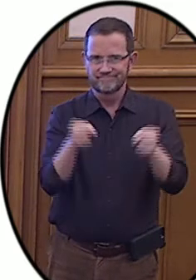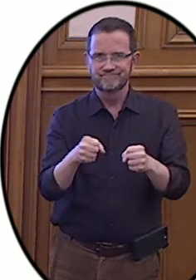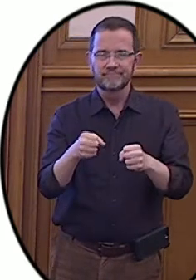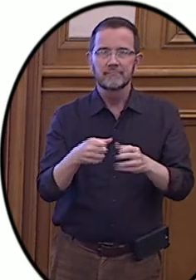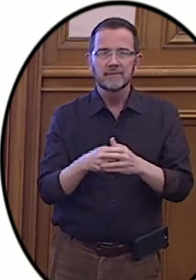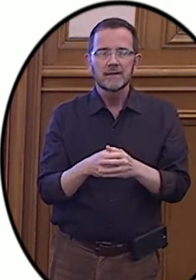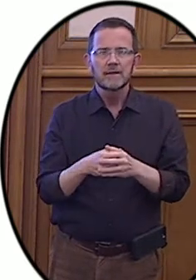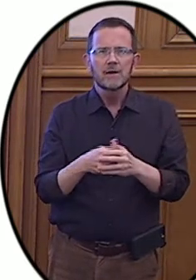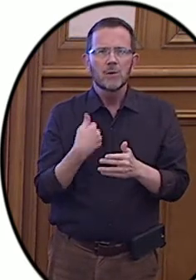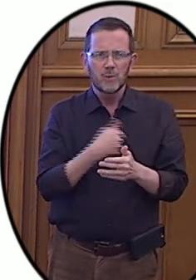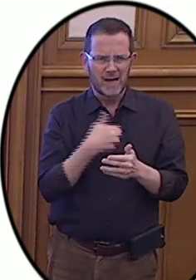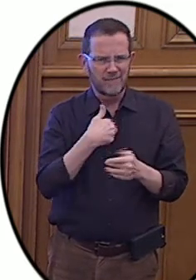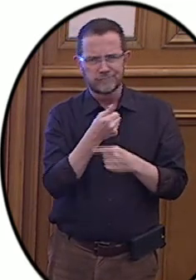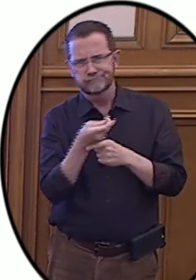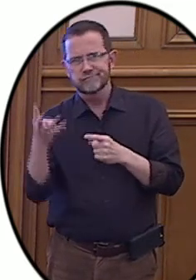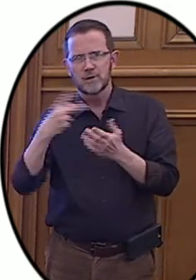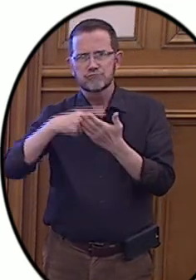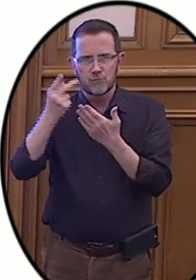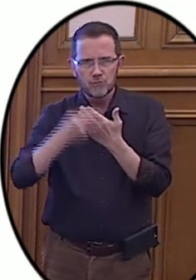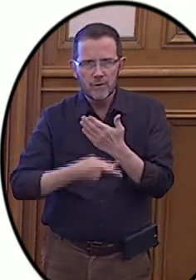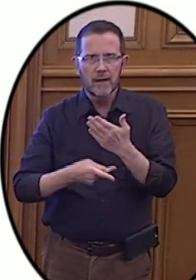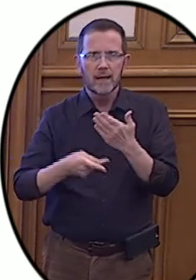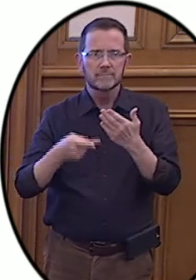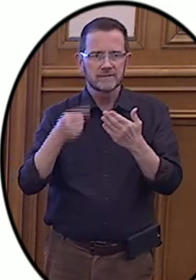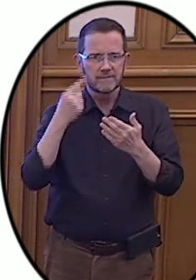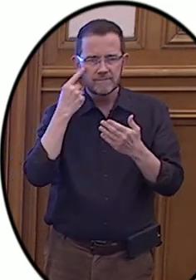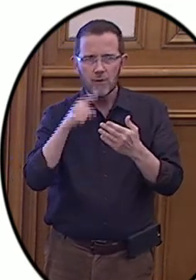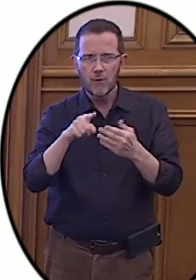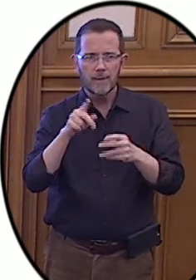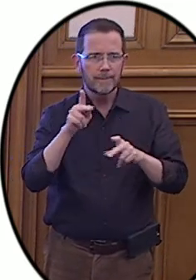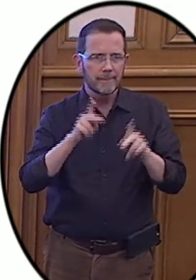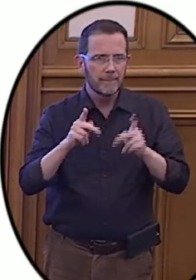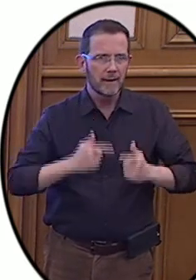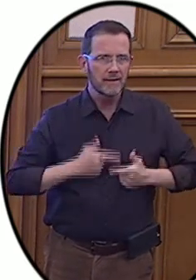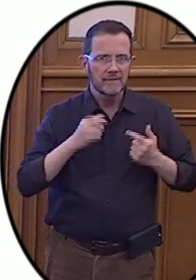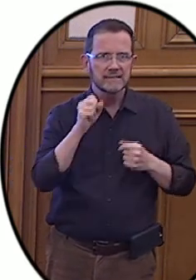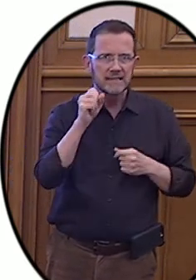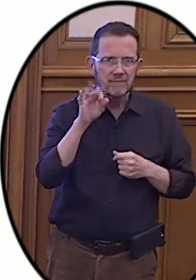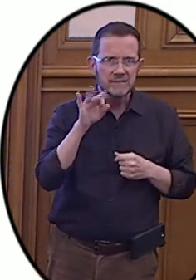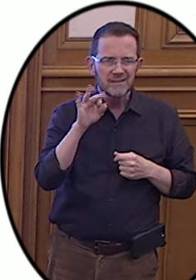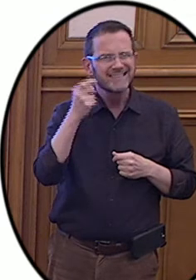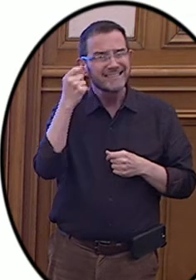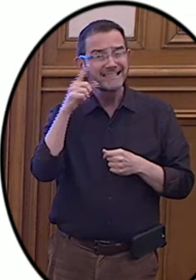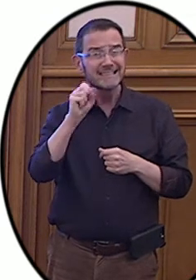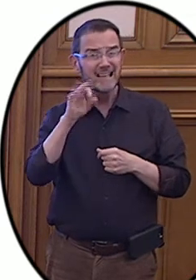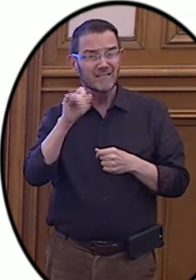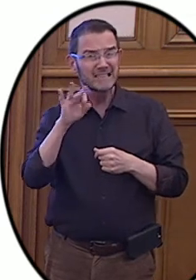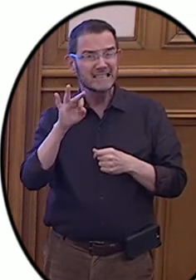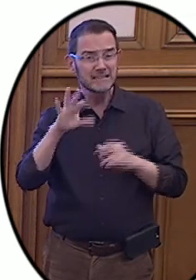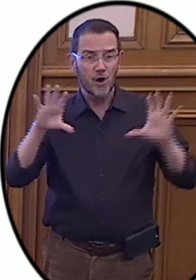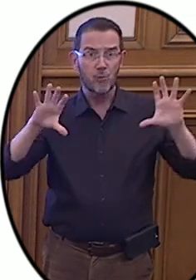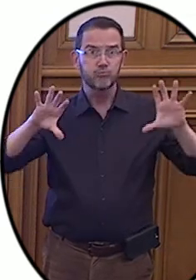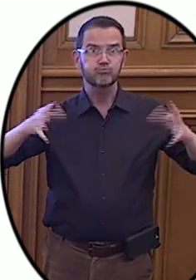invite engagement with members of the San Francisco communities that we serve.